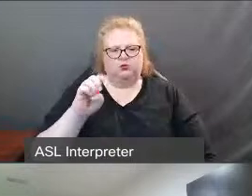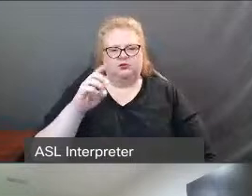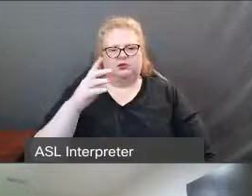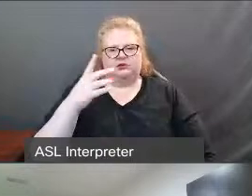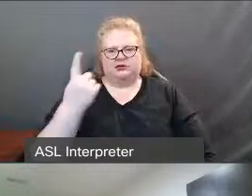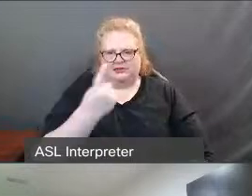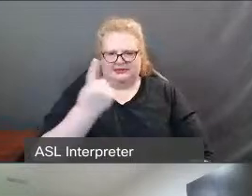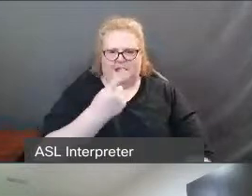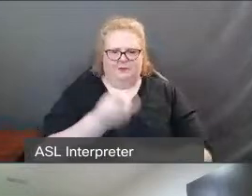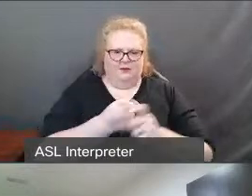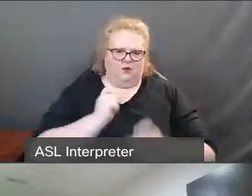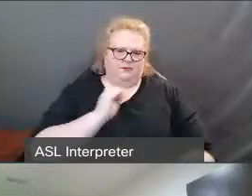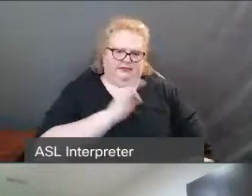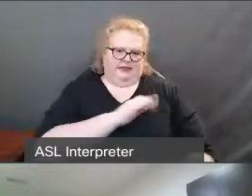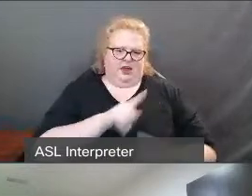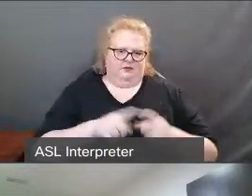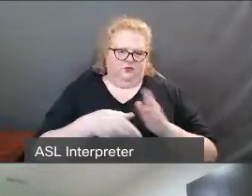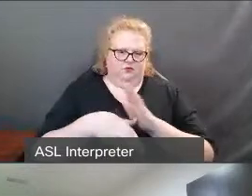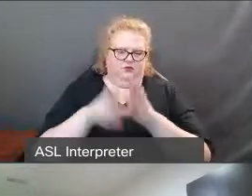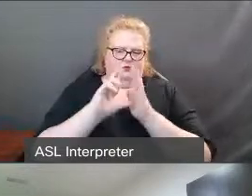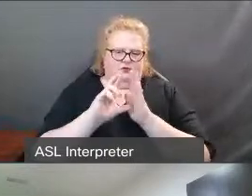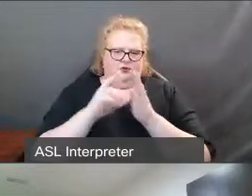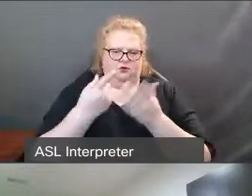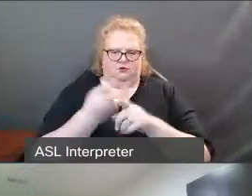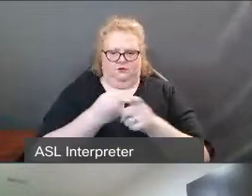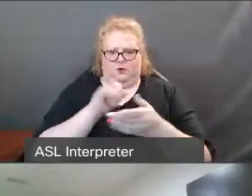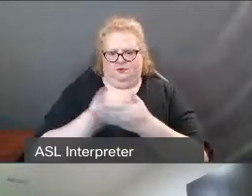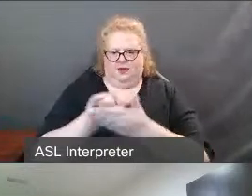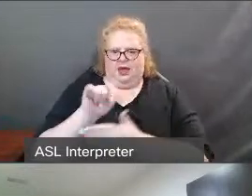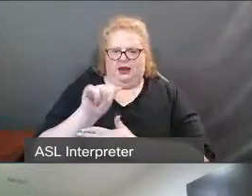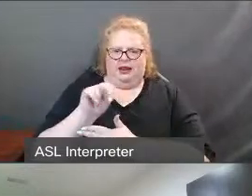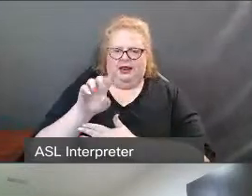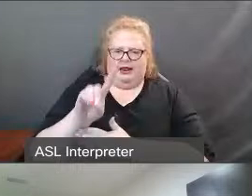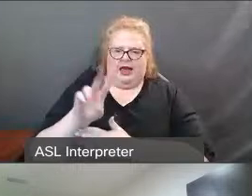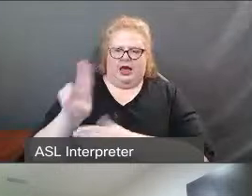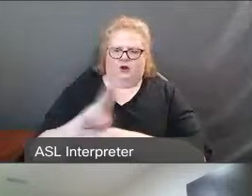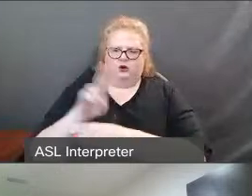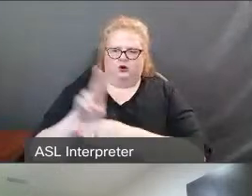something from staff to review from a land use perspective.